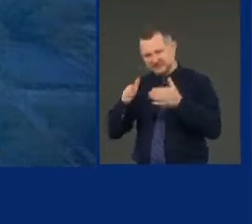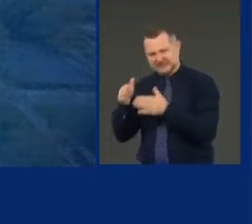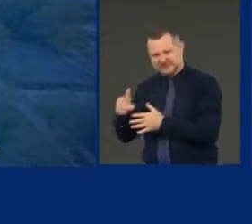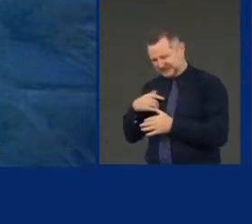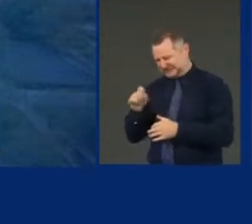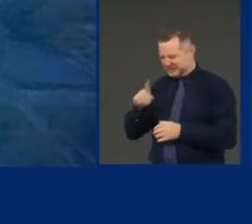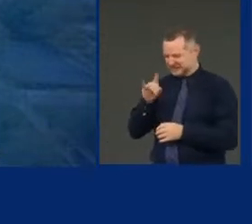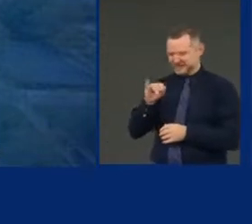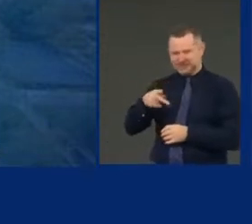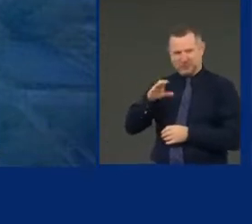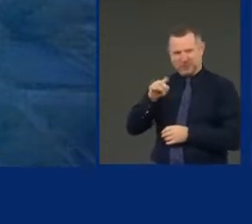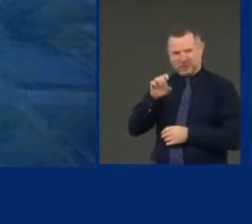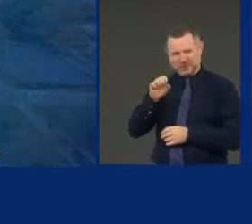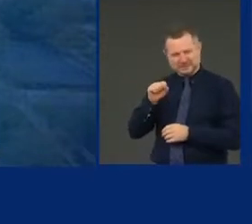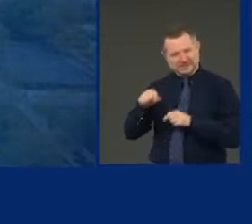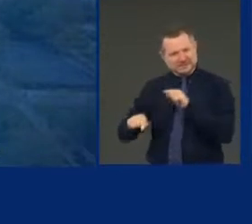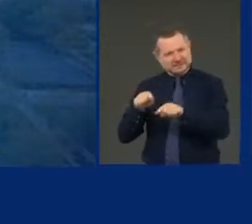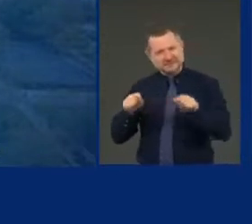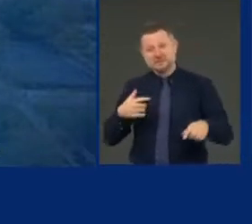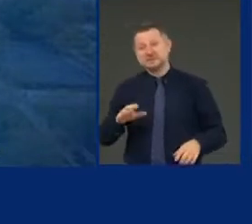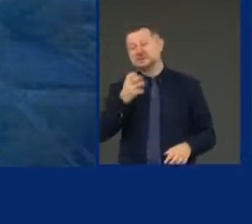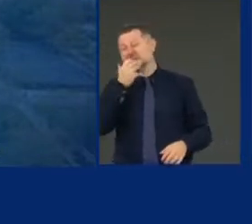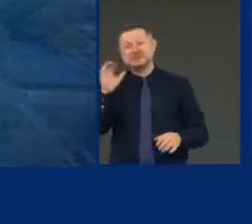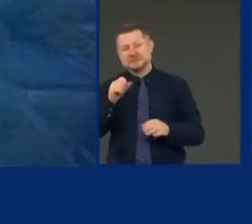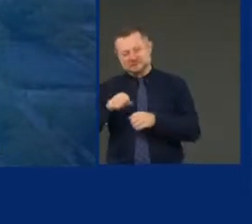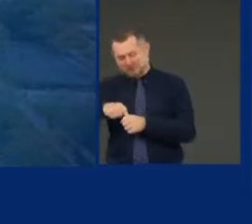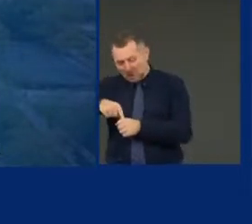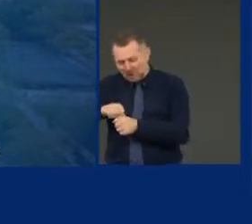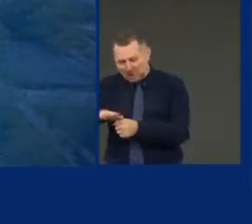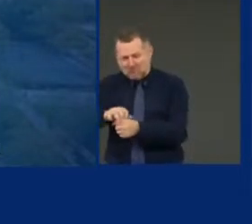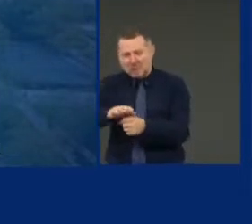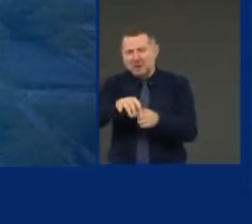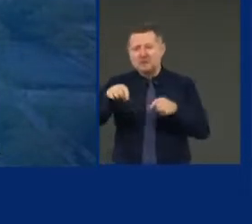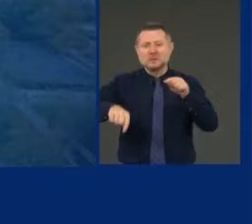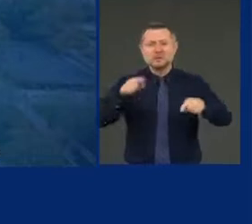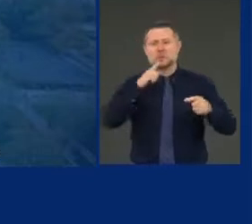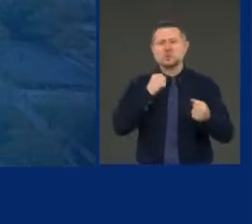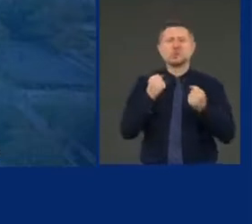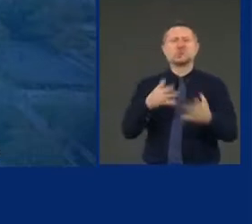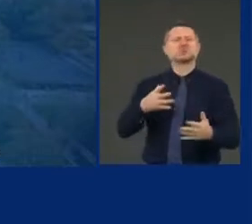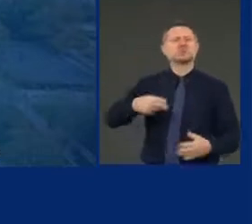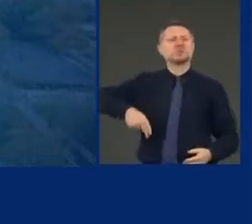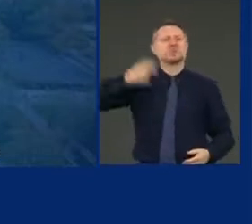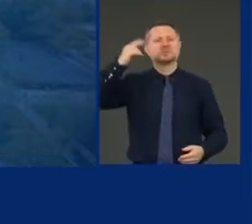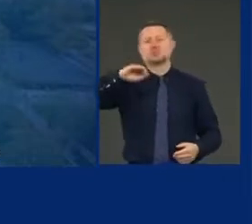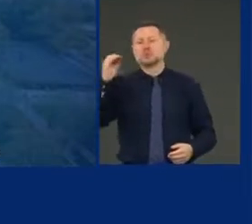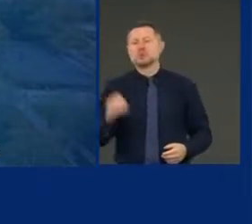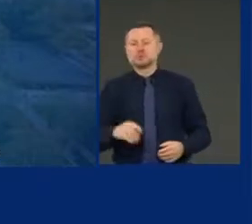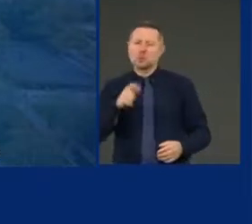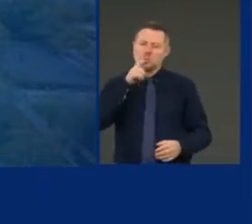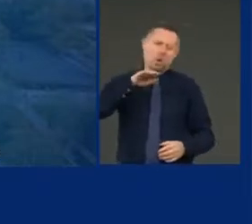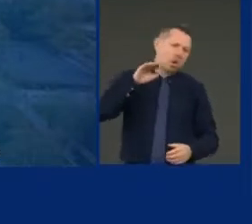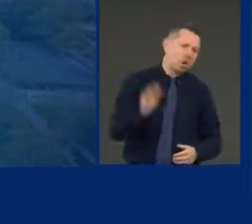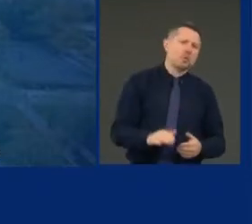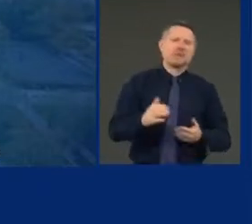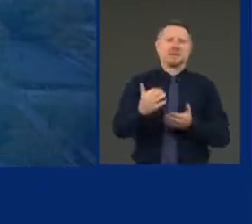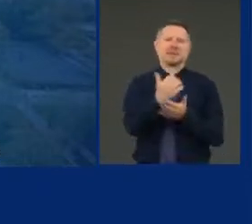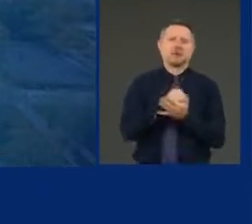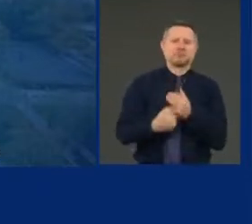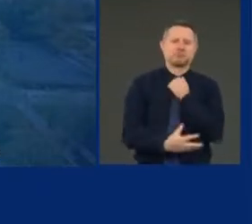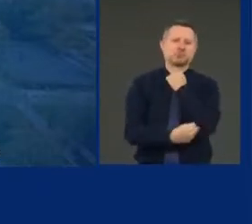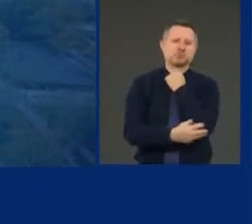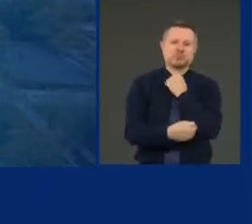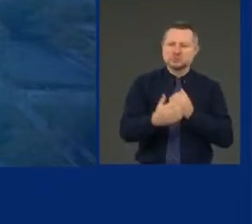not coincidentally predominantly low-income and minority communities. And that,